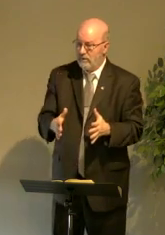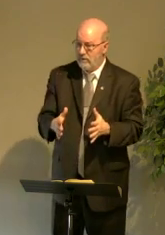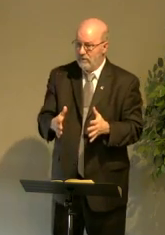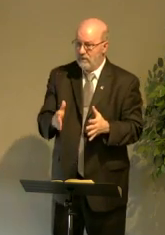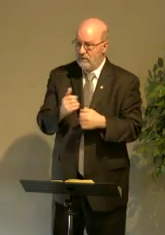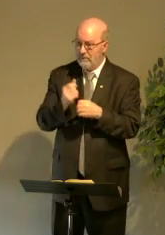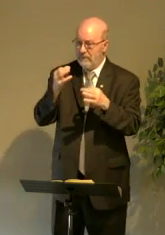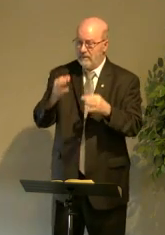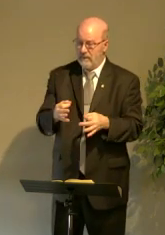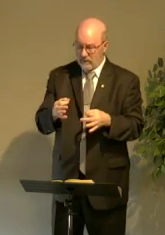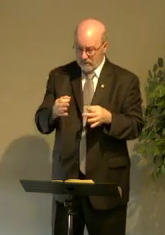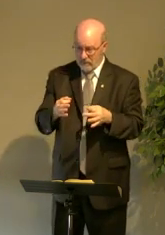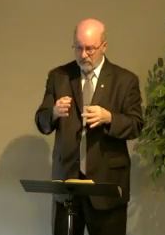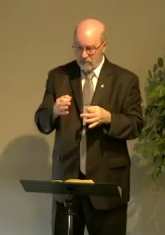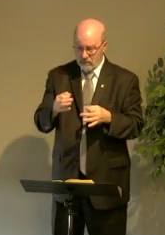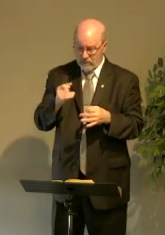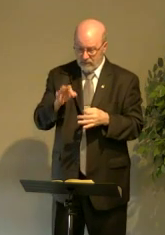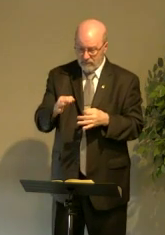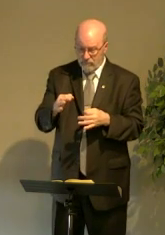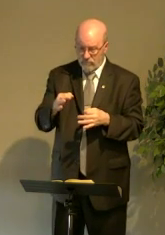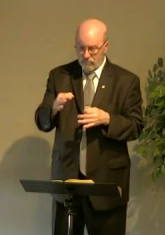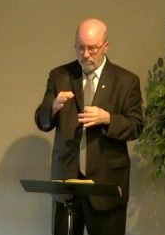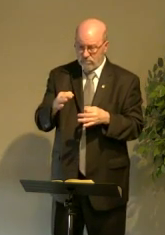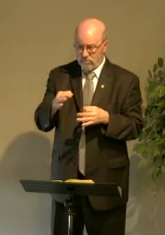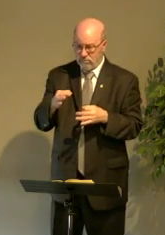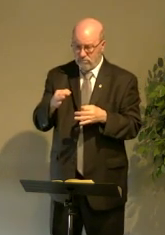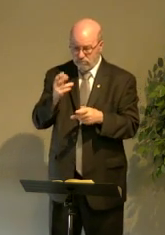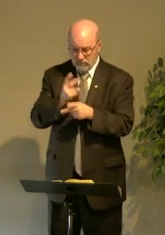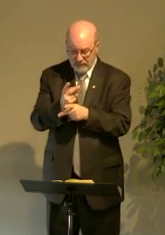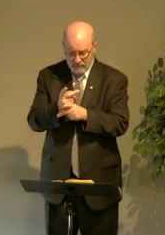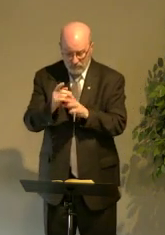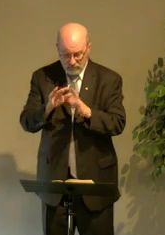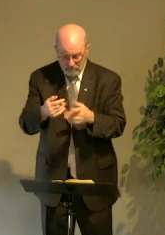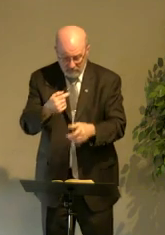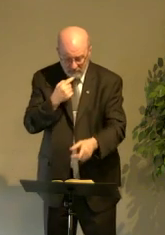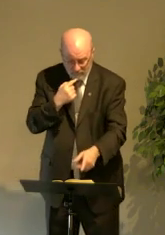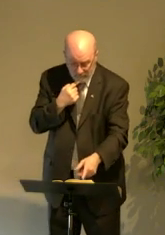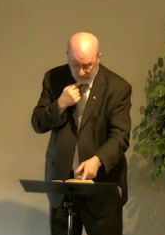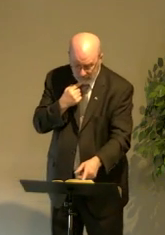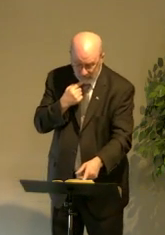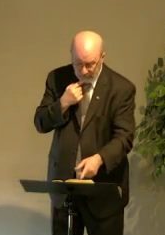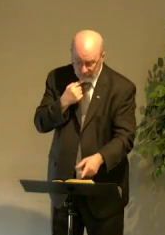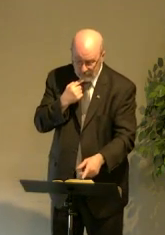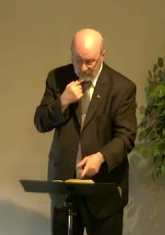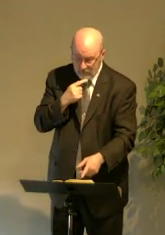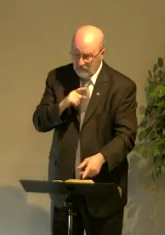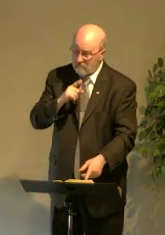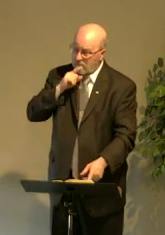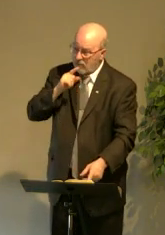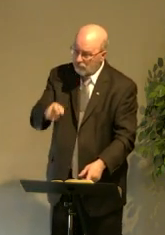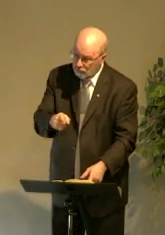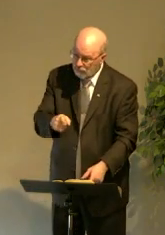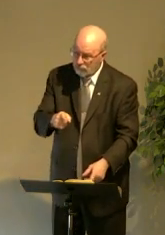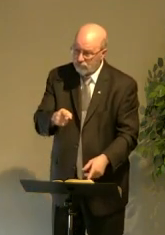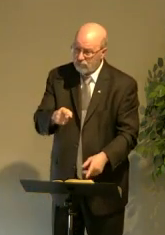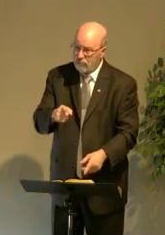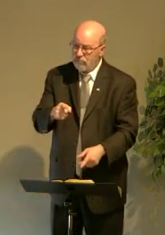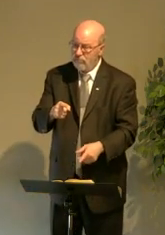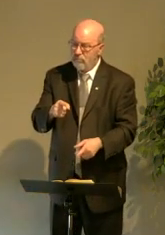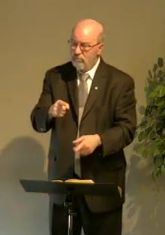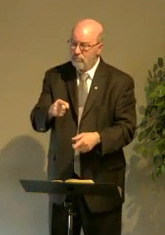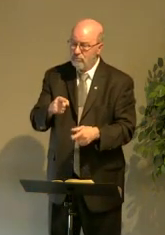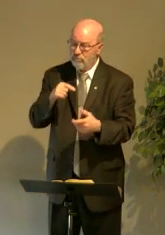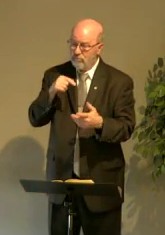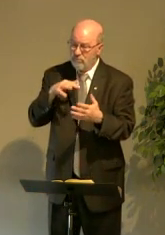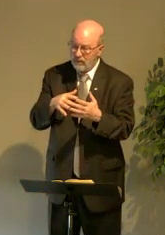make a decision of whether or not we were going to stick to what the Bible said about true anthropology, the